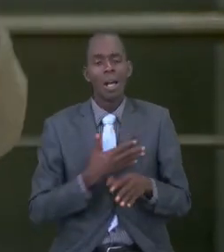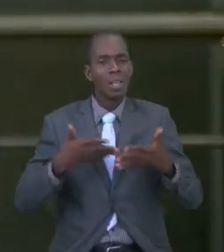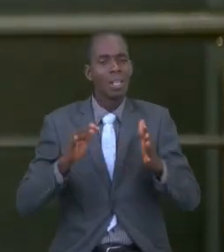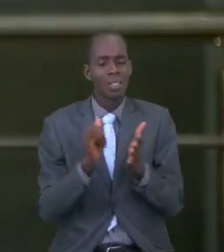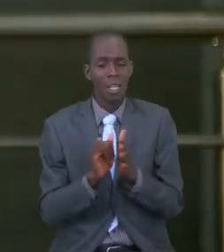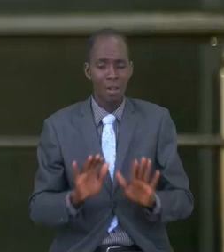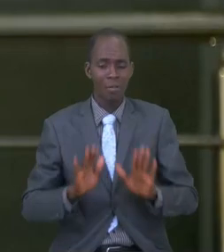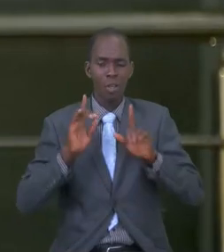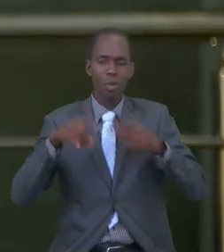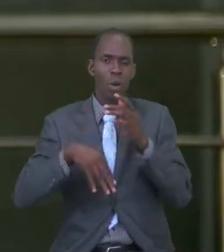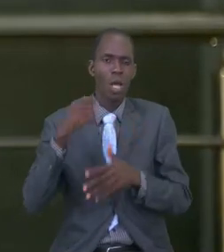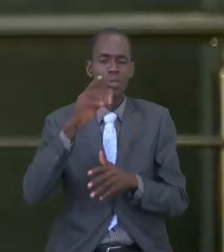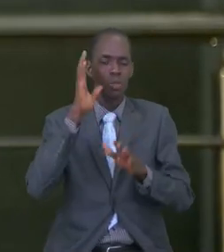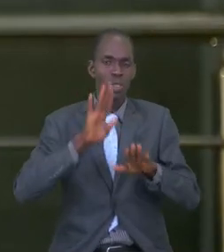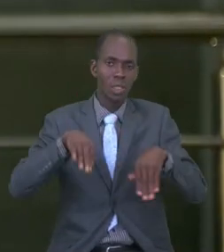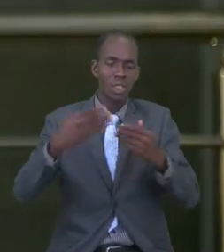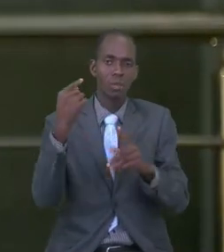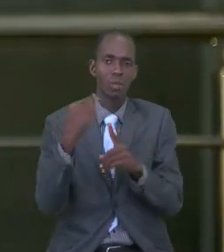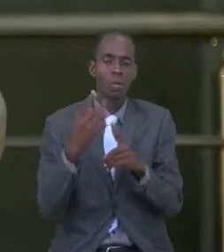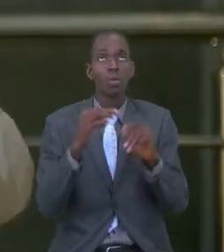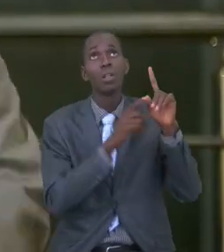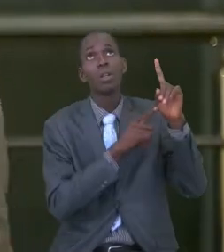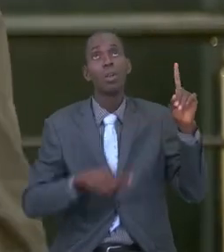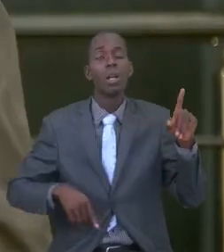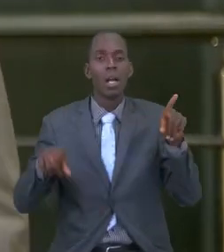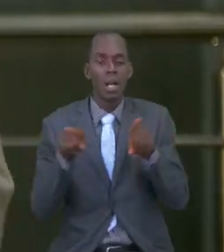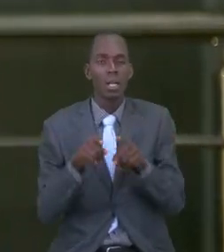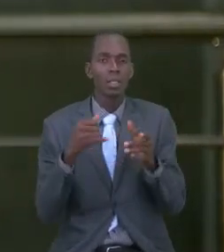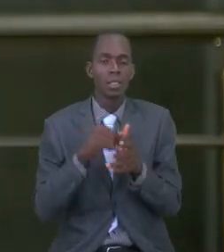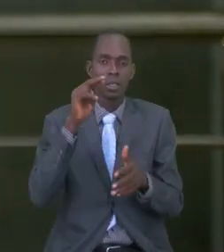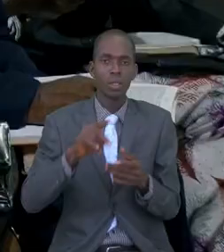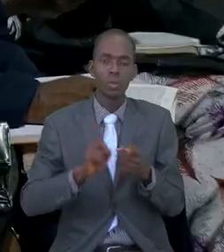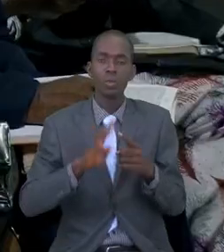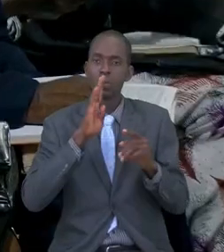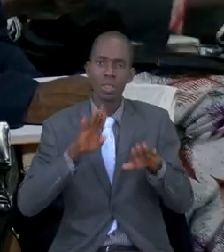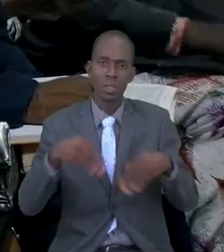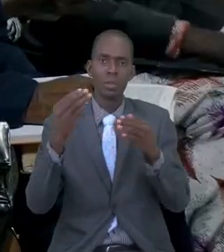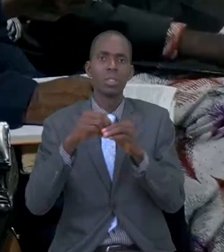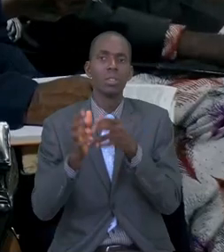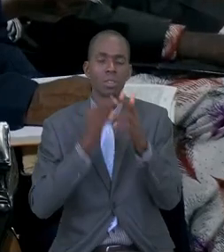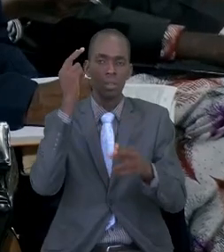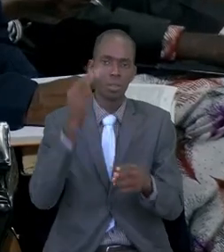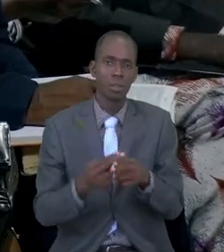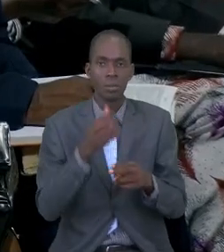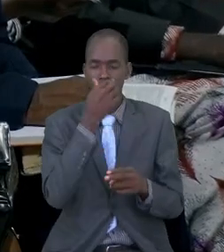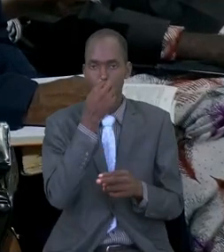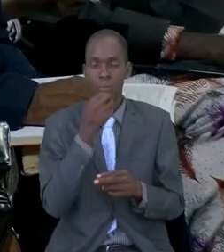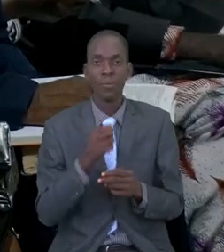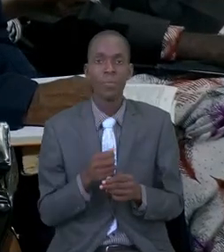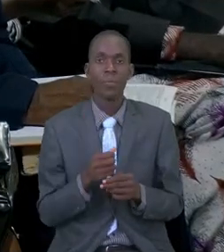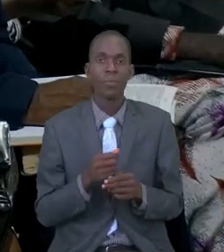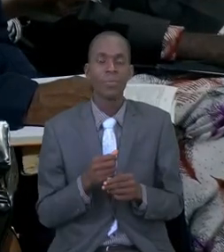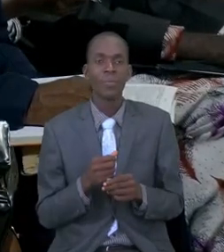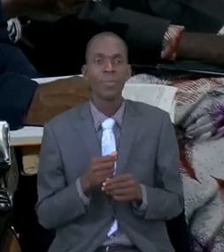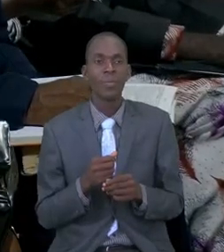will deliver the message of the Lord like it ought to be, in Jesus' name. Say